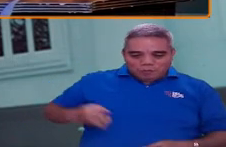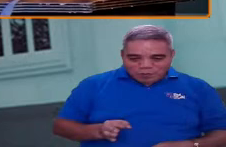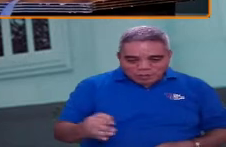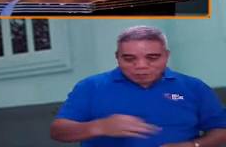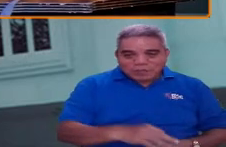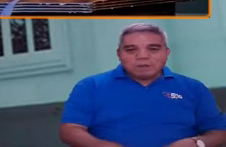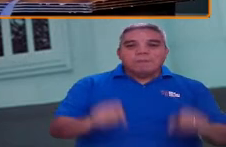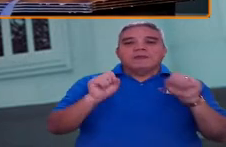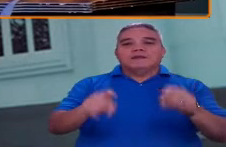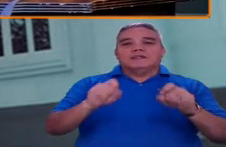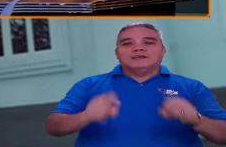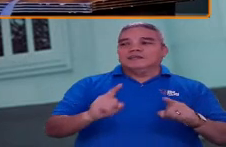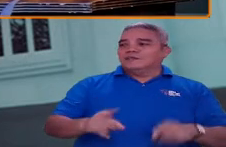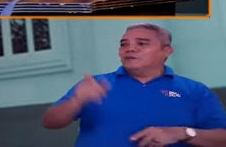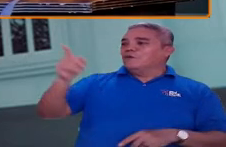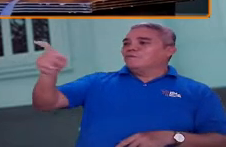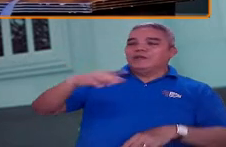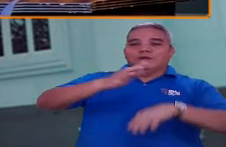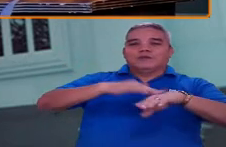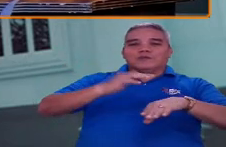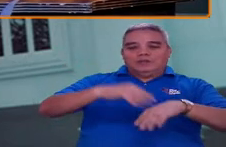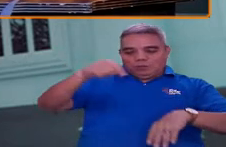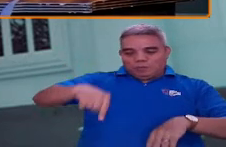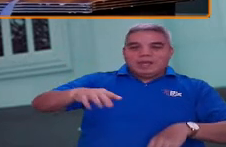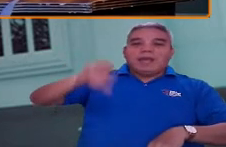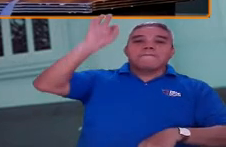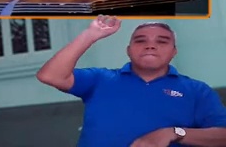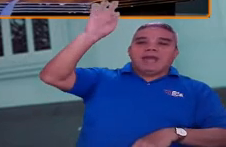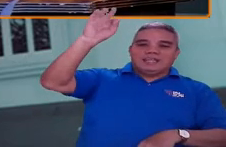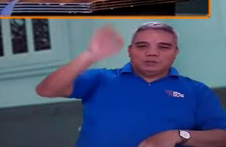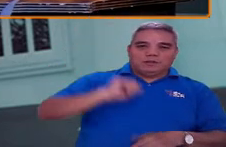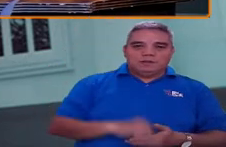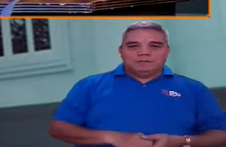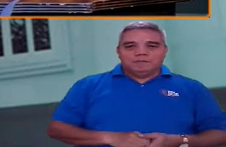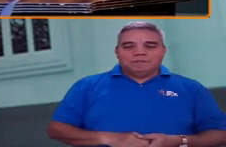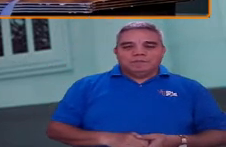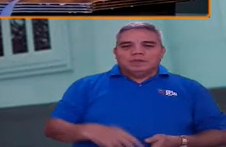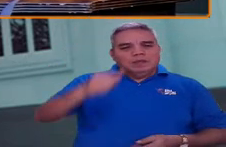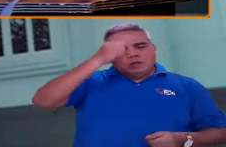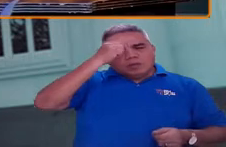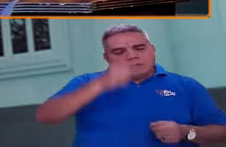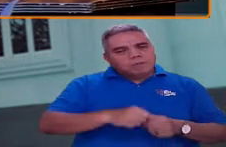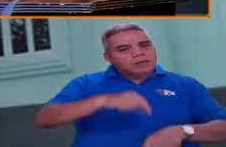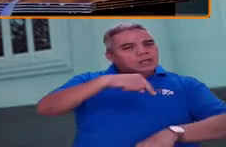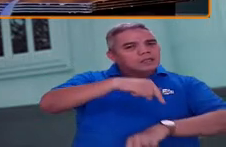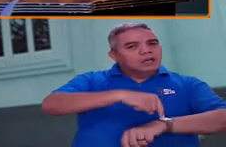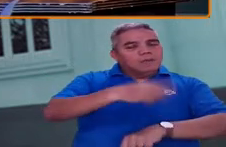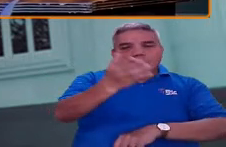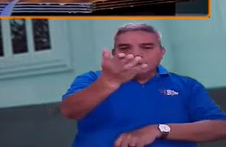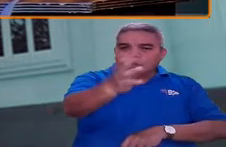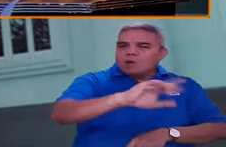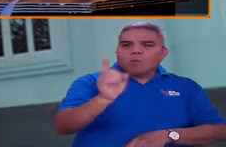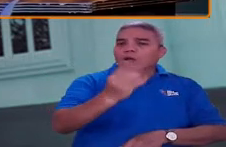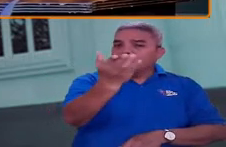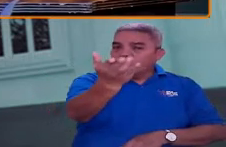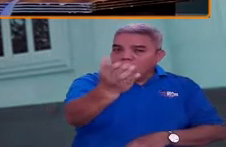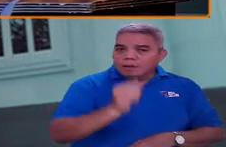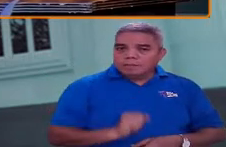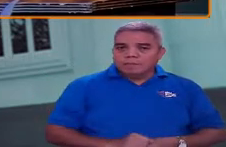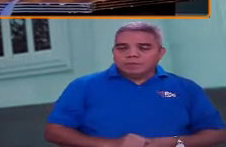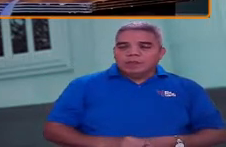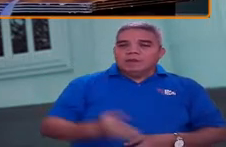at nagtitinda ng ice candy. The Lord called me to be a pastor. You can remember a time where you are and what you